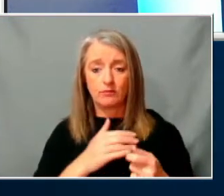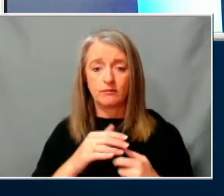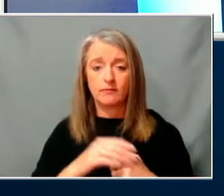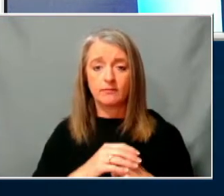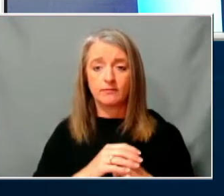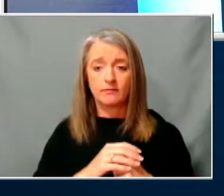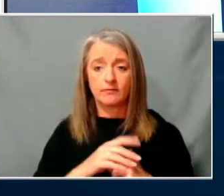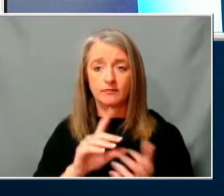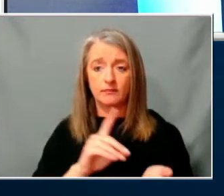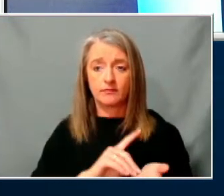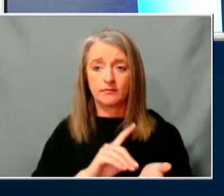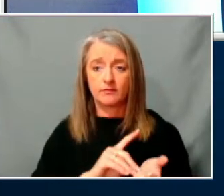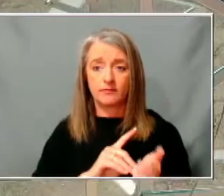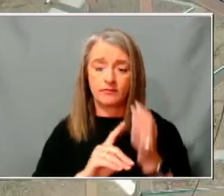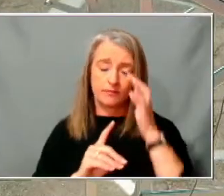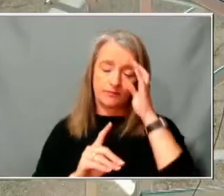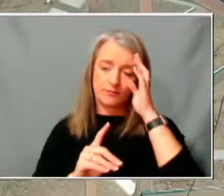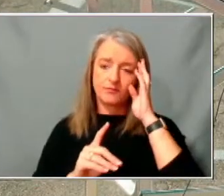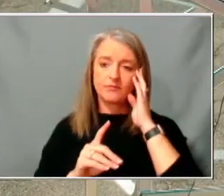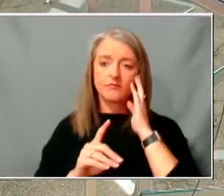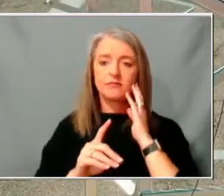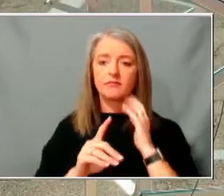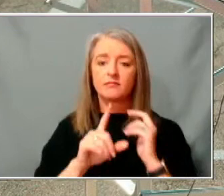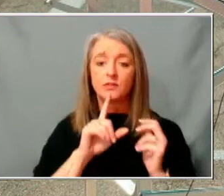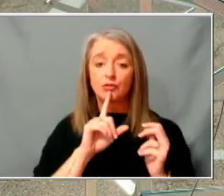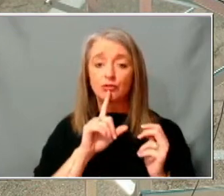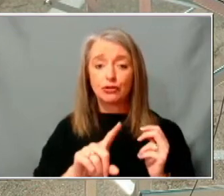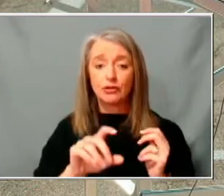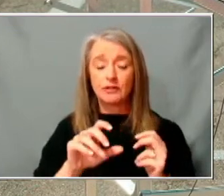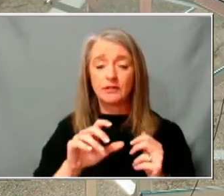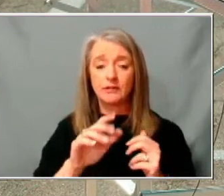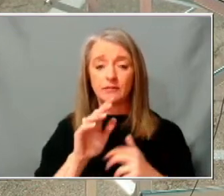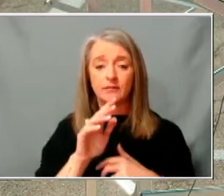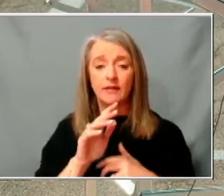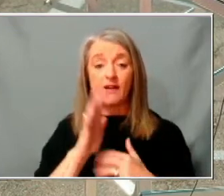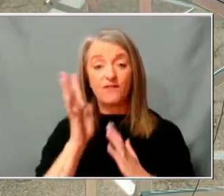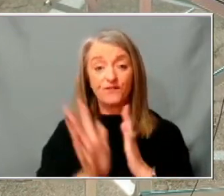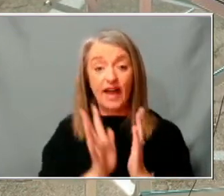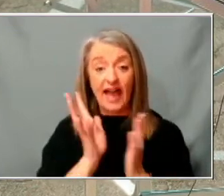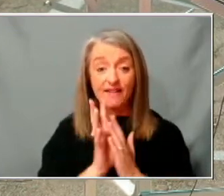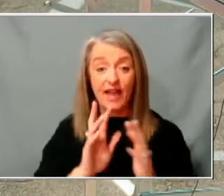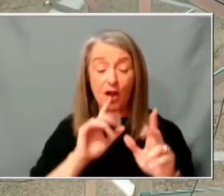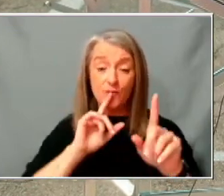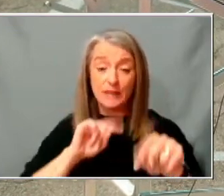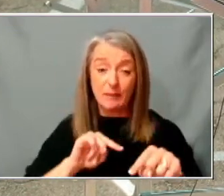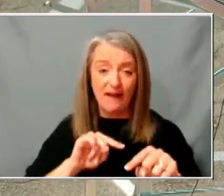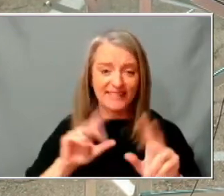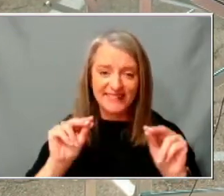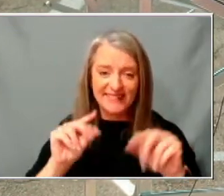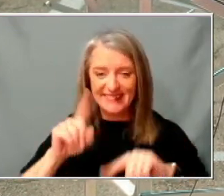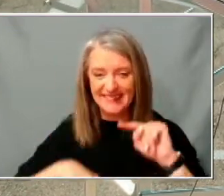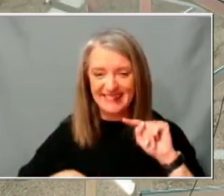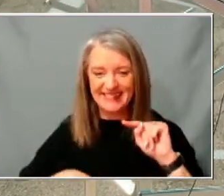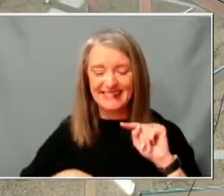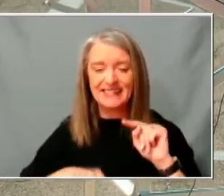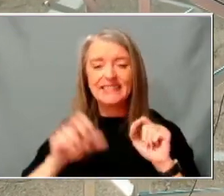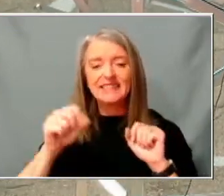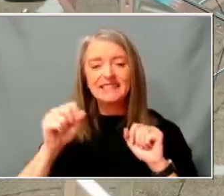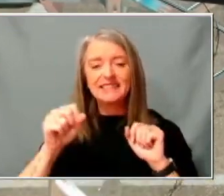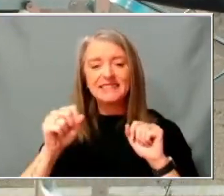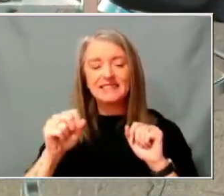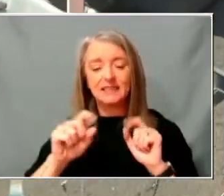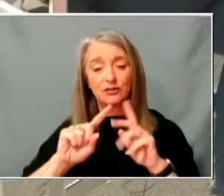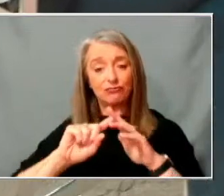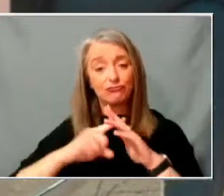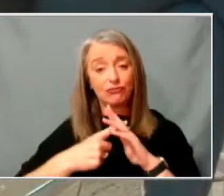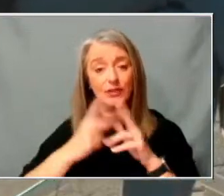Shuffle? That's all you. Sure. Yeah, I think there's about a 5-hour response to that question, but absolutely. Yeah, that's something that is kind of a blossoming area